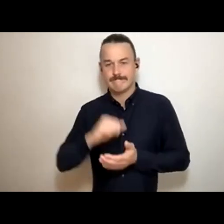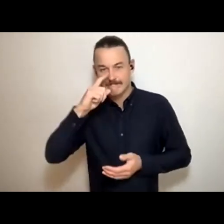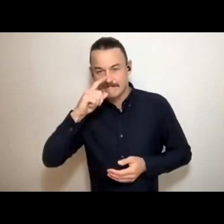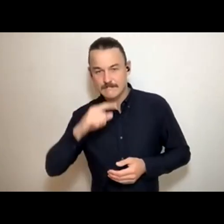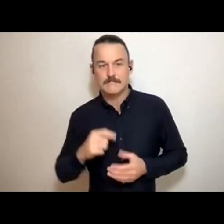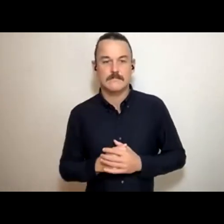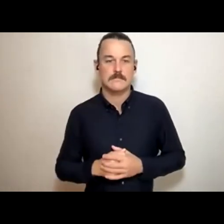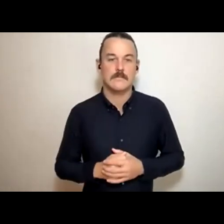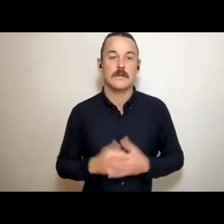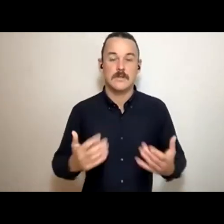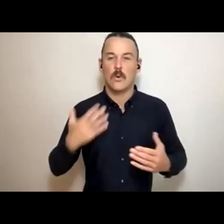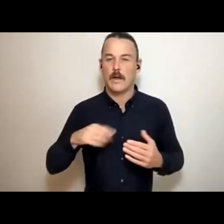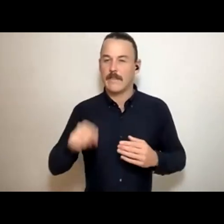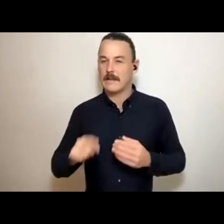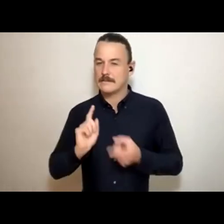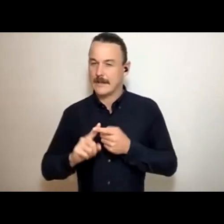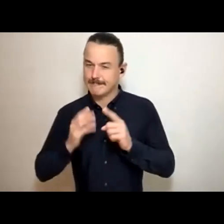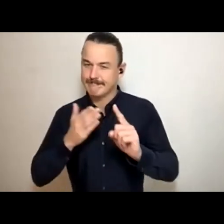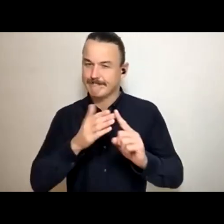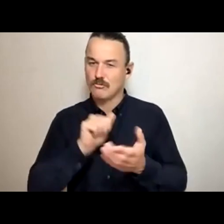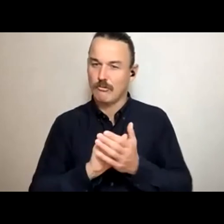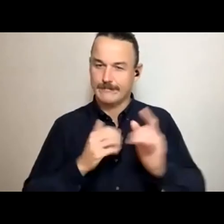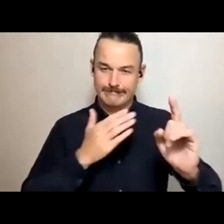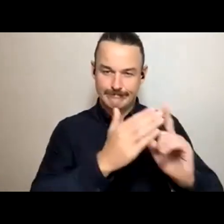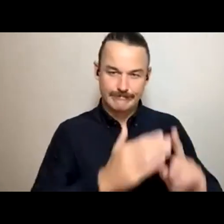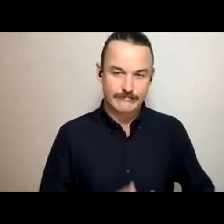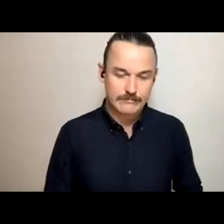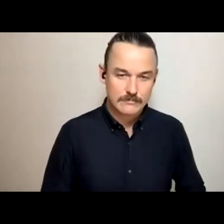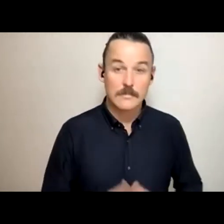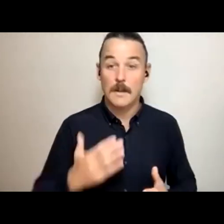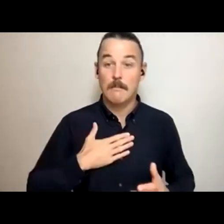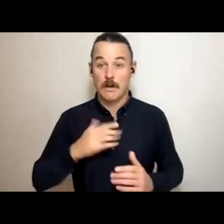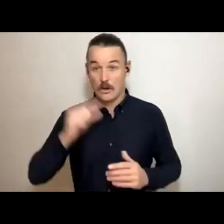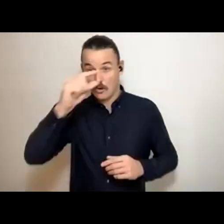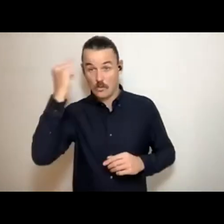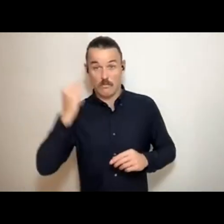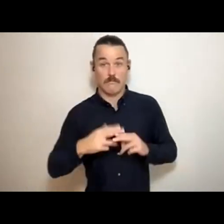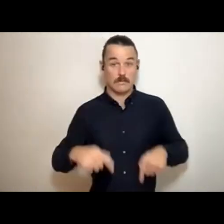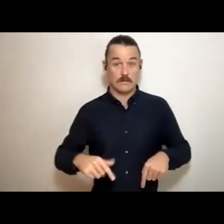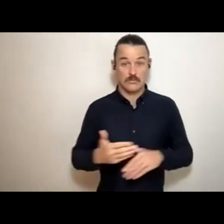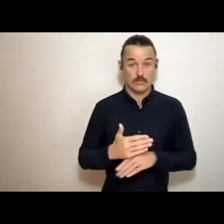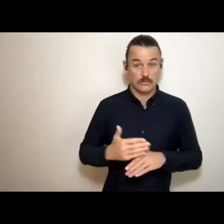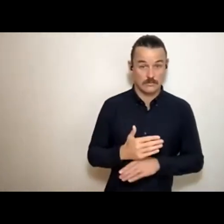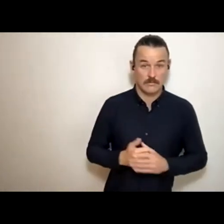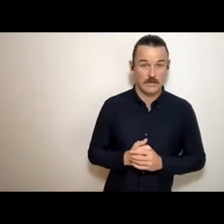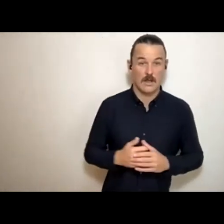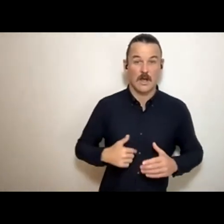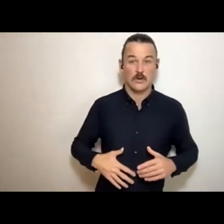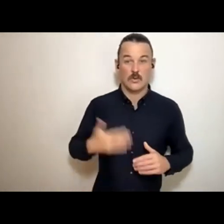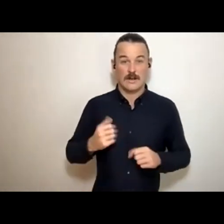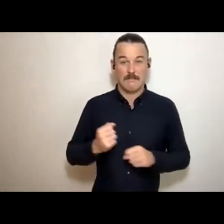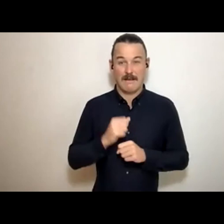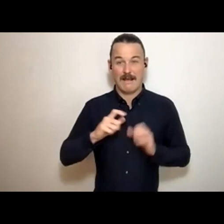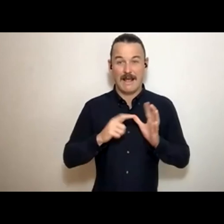My goal, I'll just end on this note. My goal in this work was never to make capitalism more